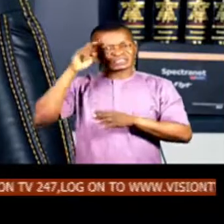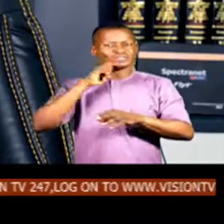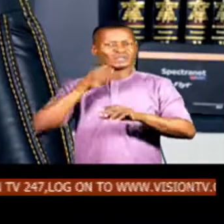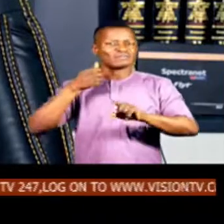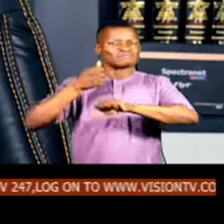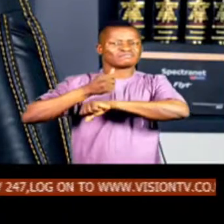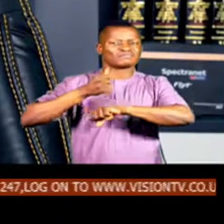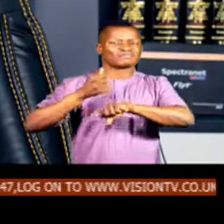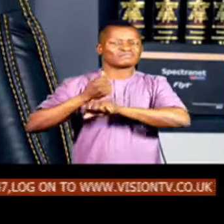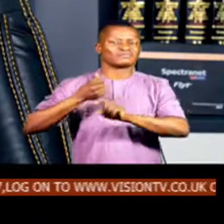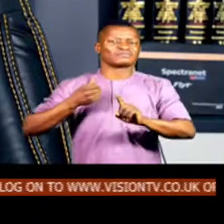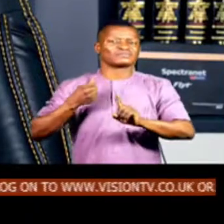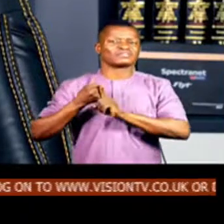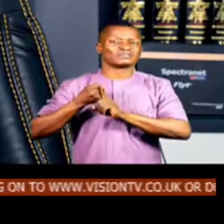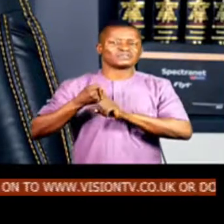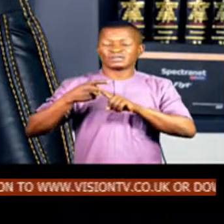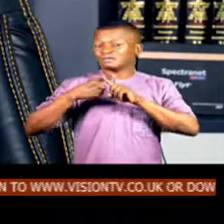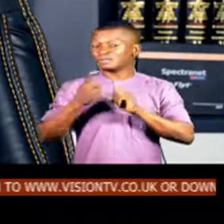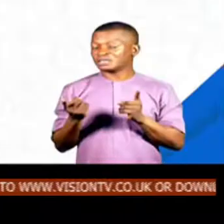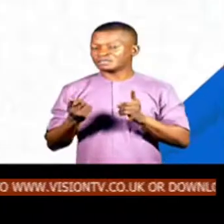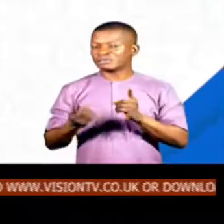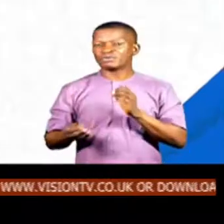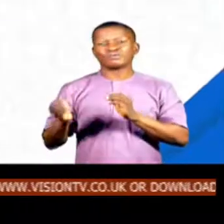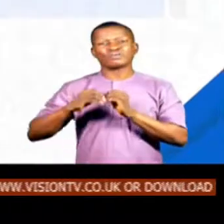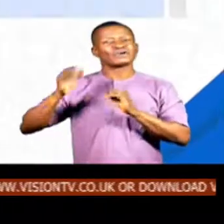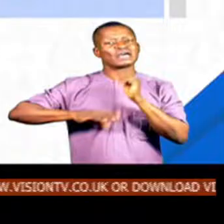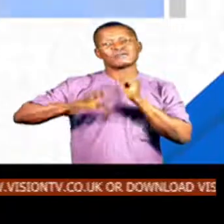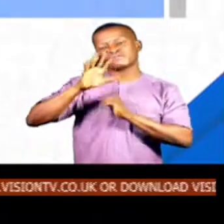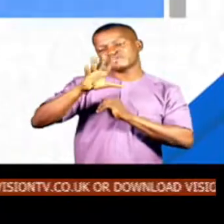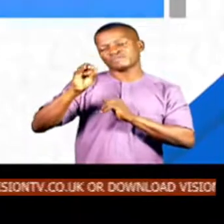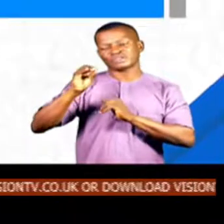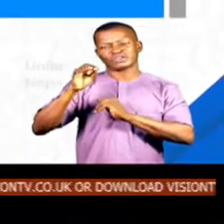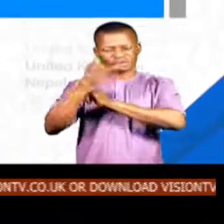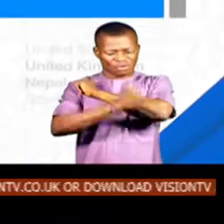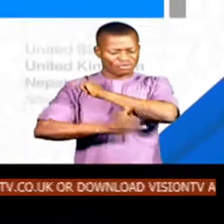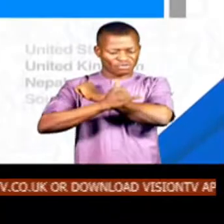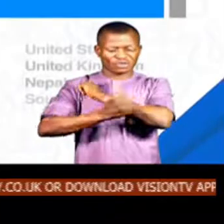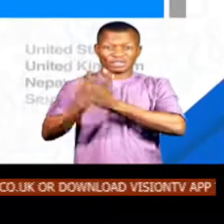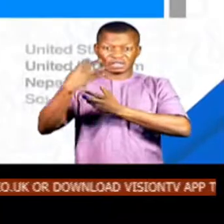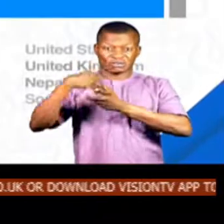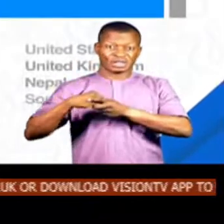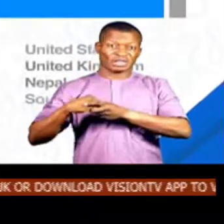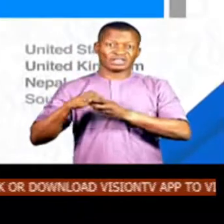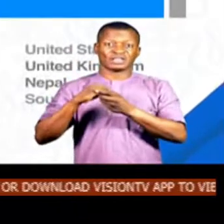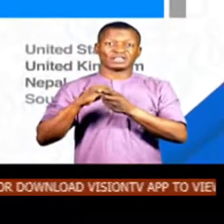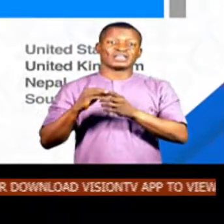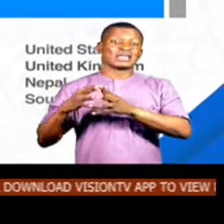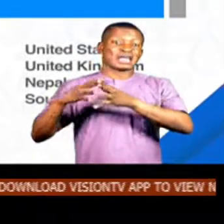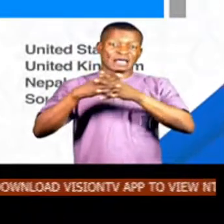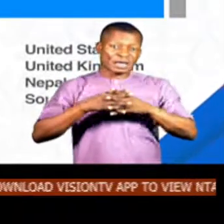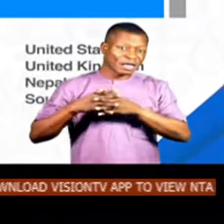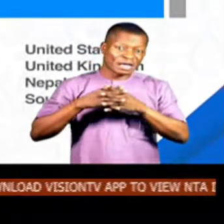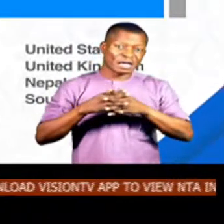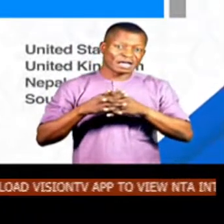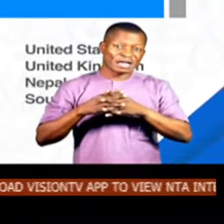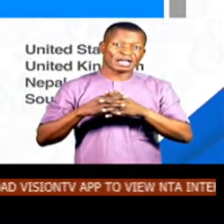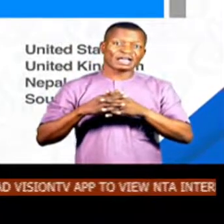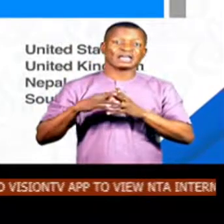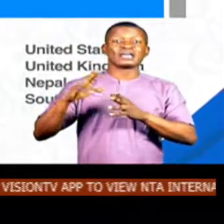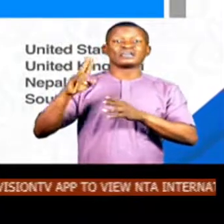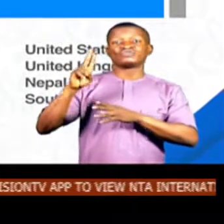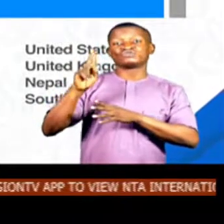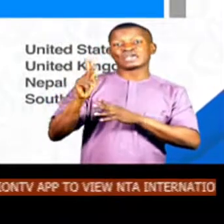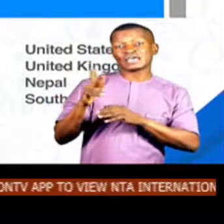assault. But then over more than 50 countries, including the United States, the United